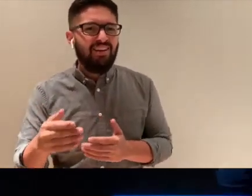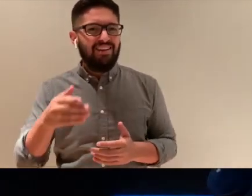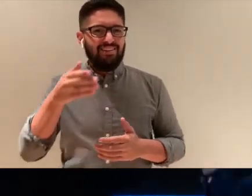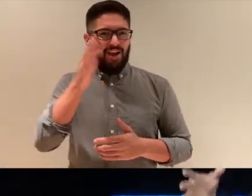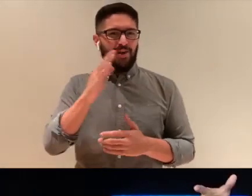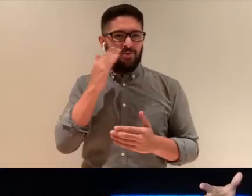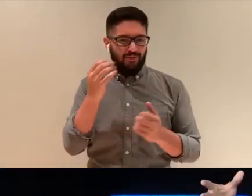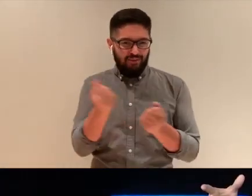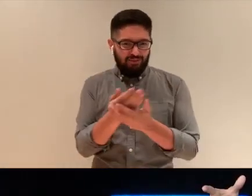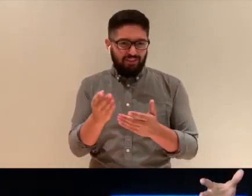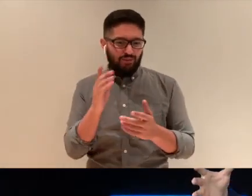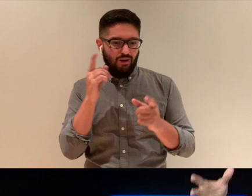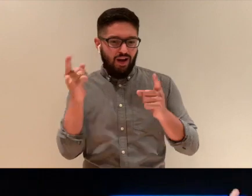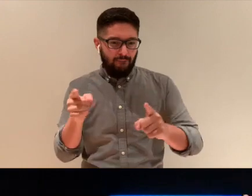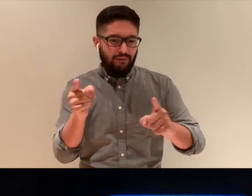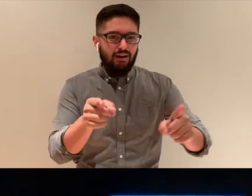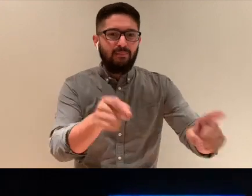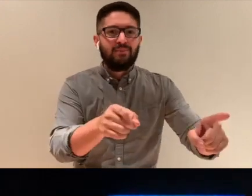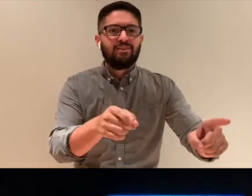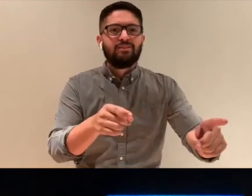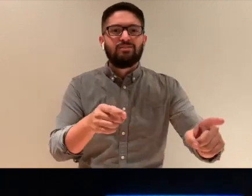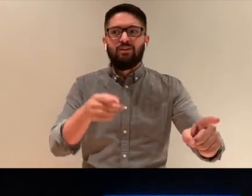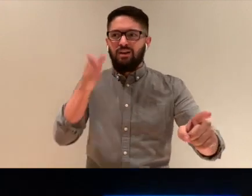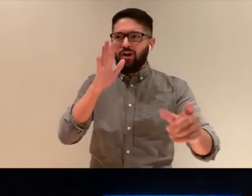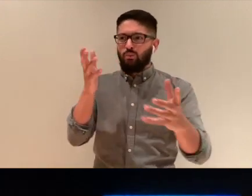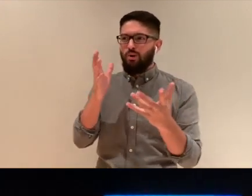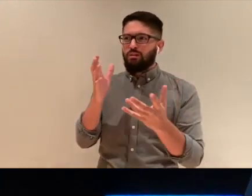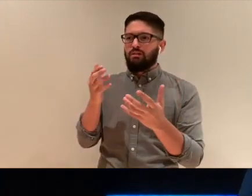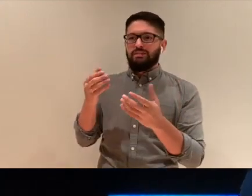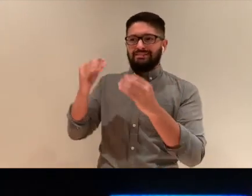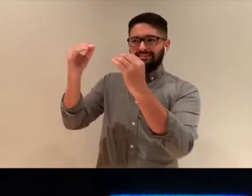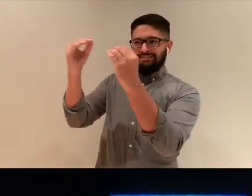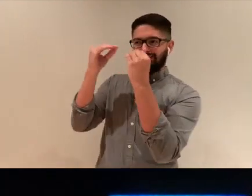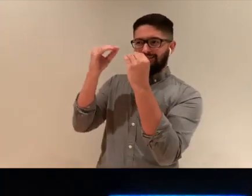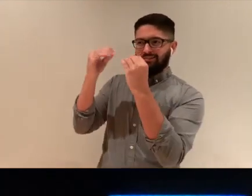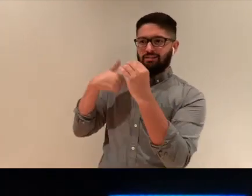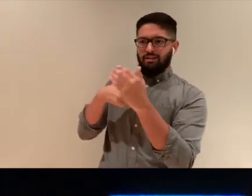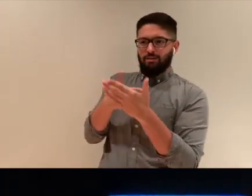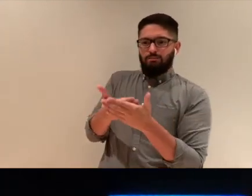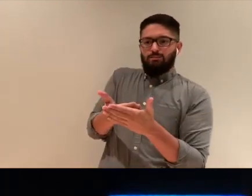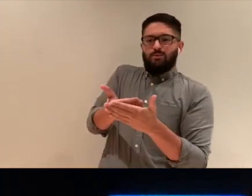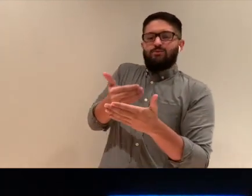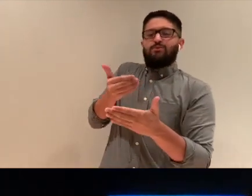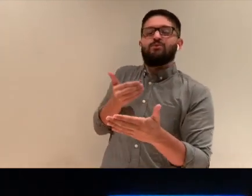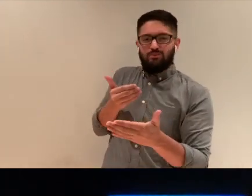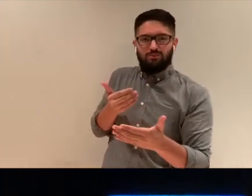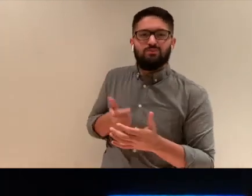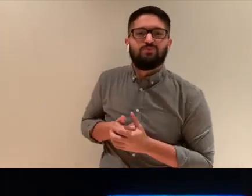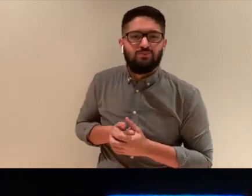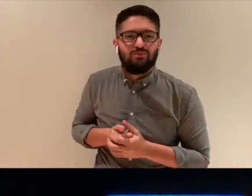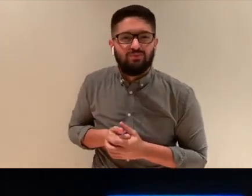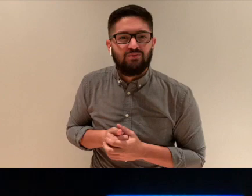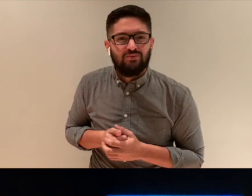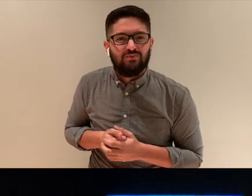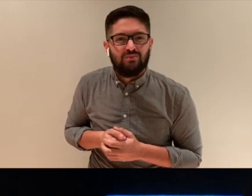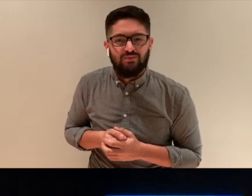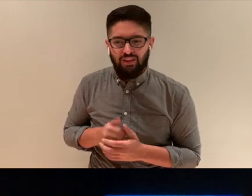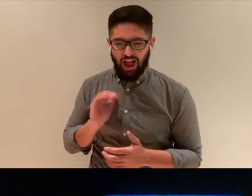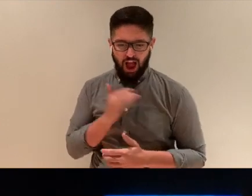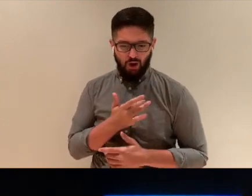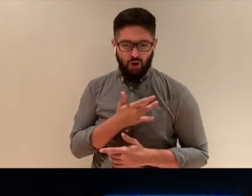this whole thing was about to ensue, and he wanted to solidify in our hearts, in his children, listen,